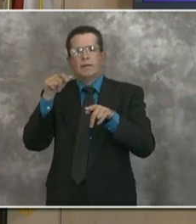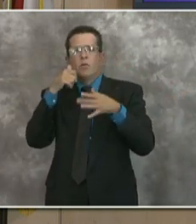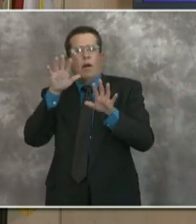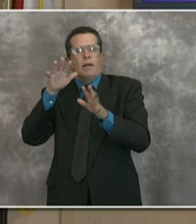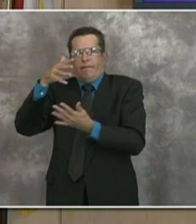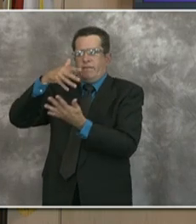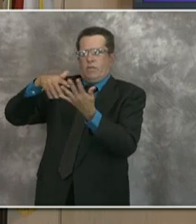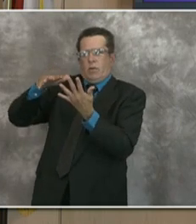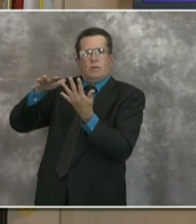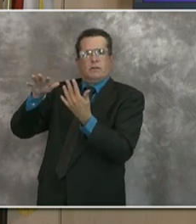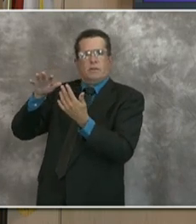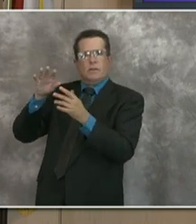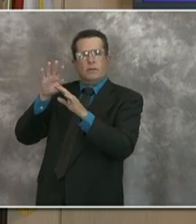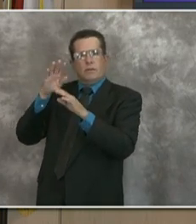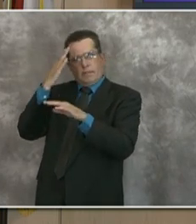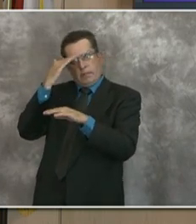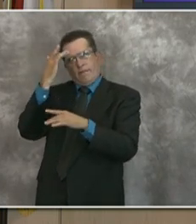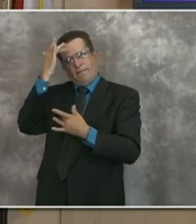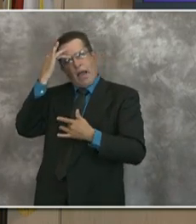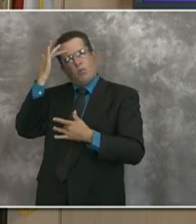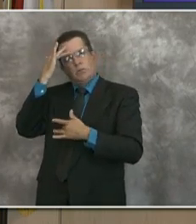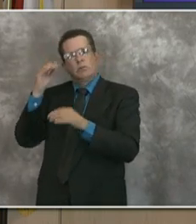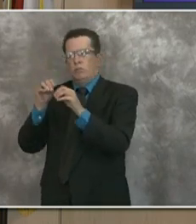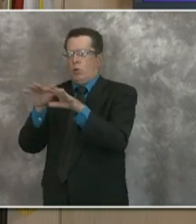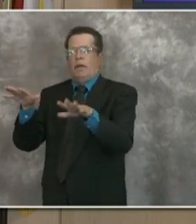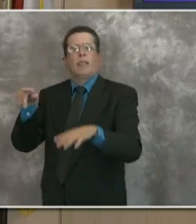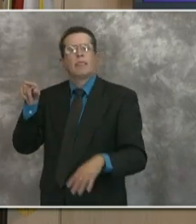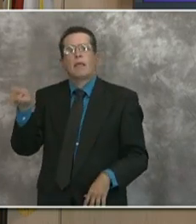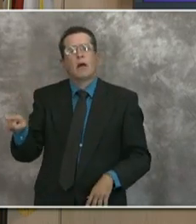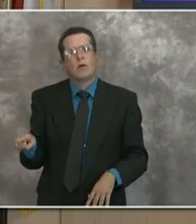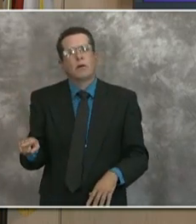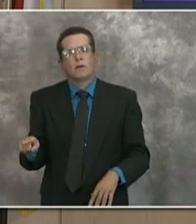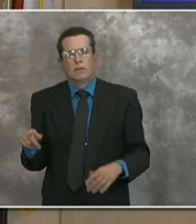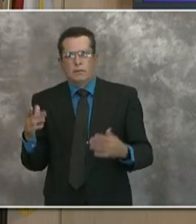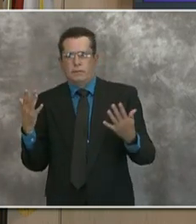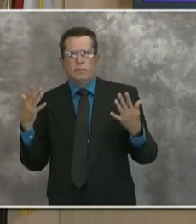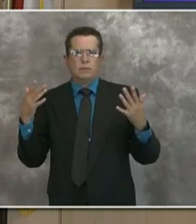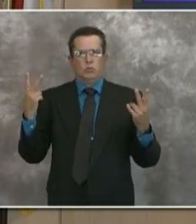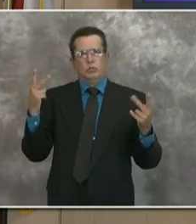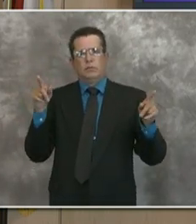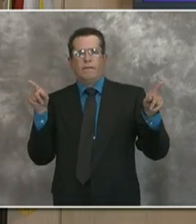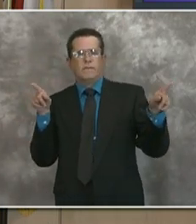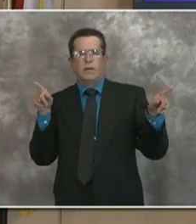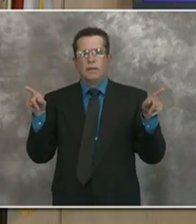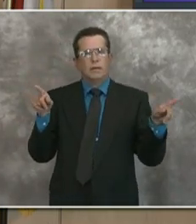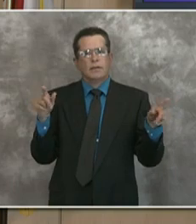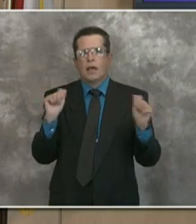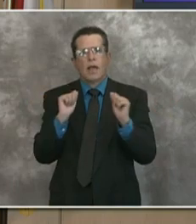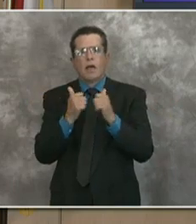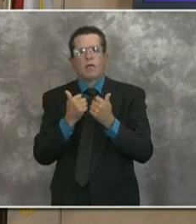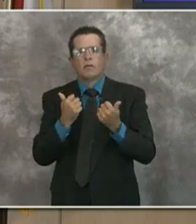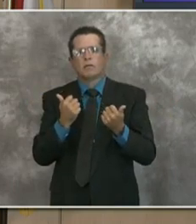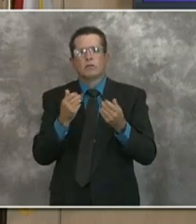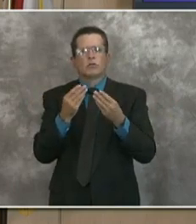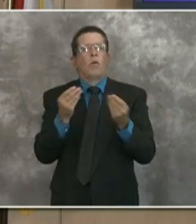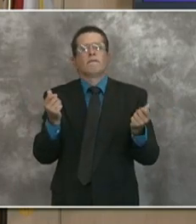gatherings as much as possible with the coronavirus still very much alive? Okay, Supervisor Fletcher.